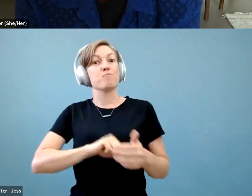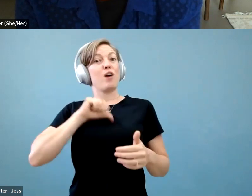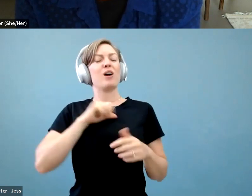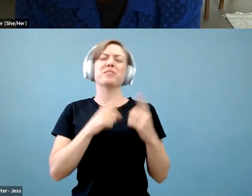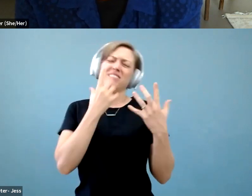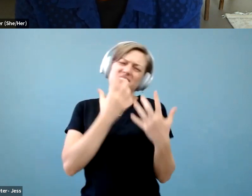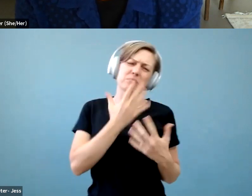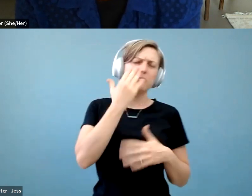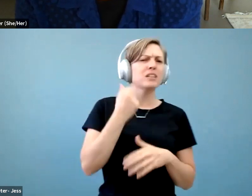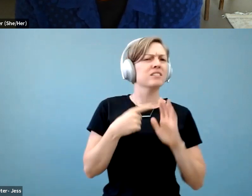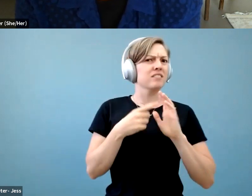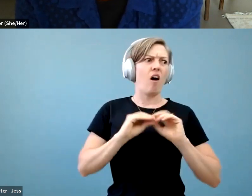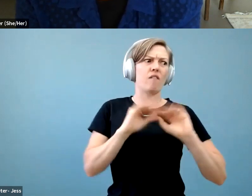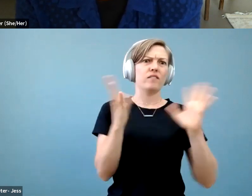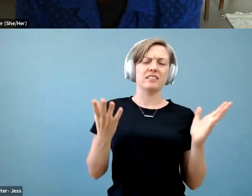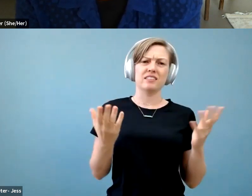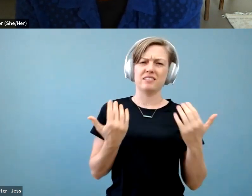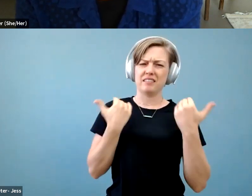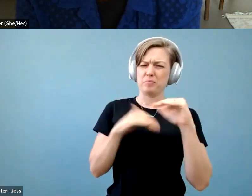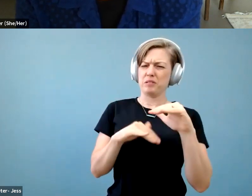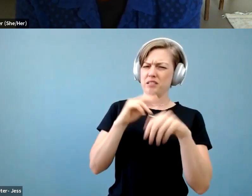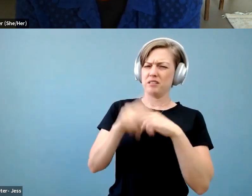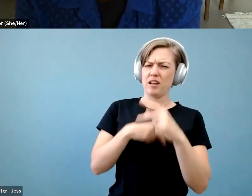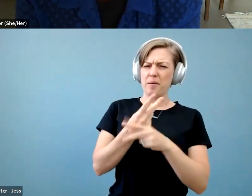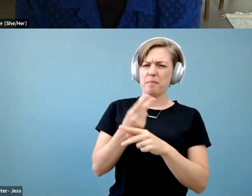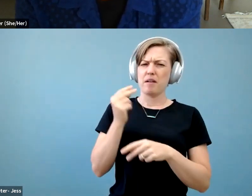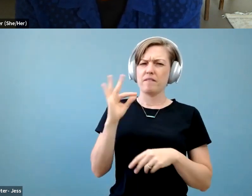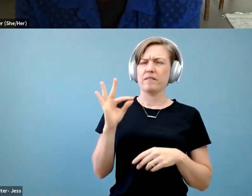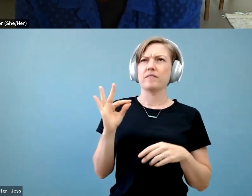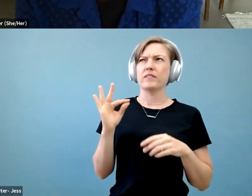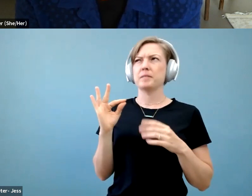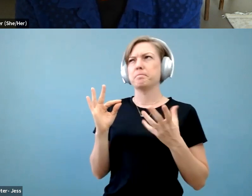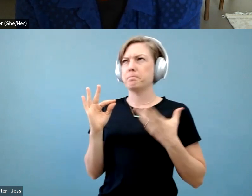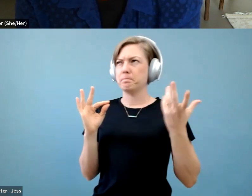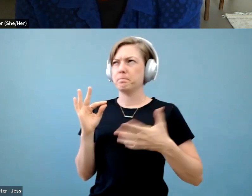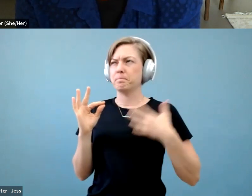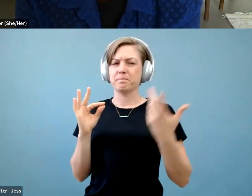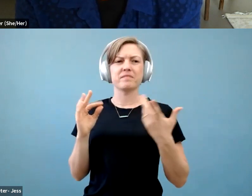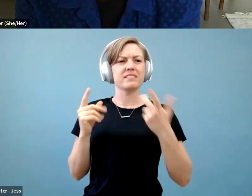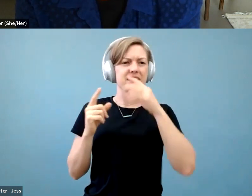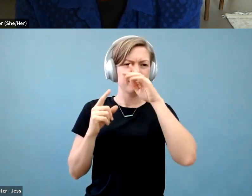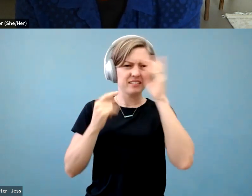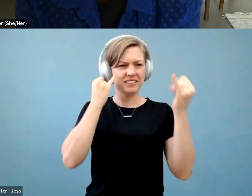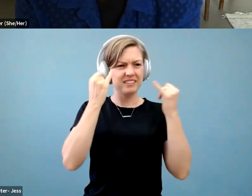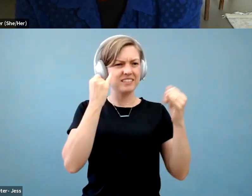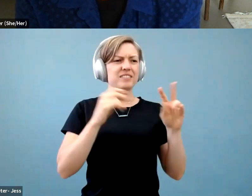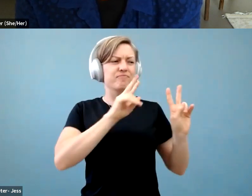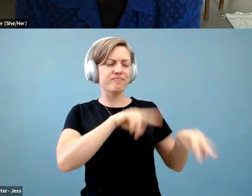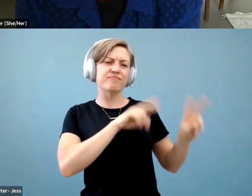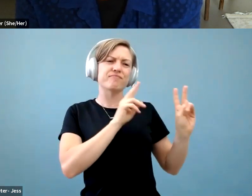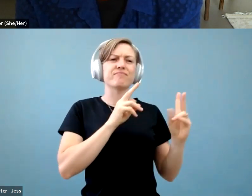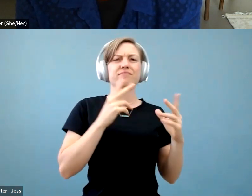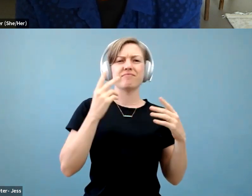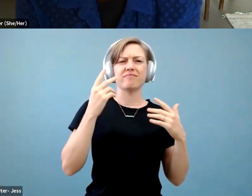it shows the limited types of ideation processes and philosophies